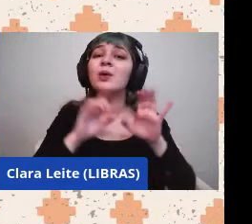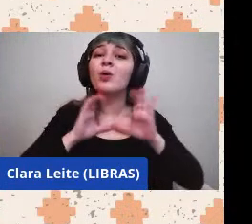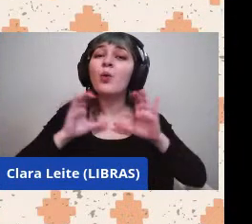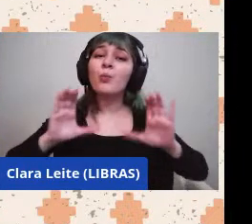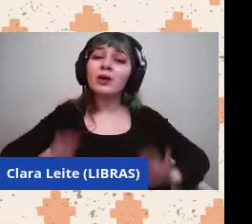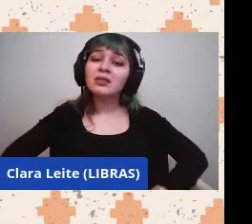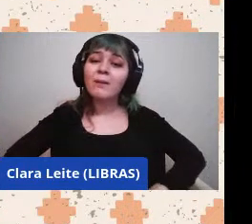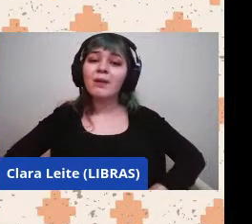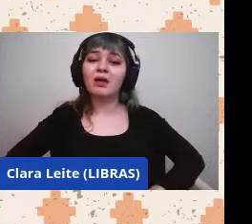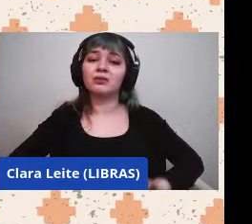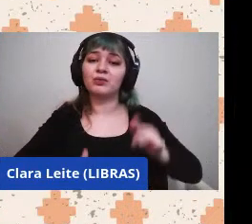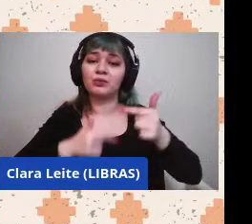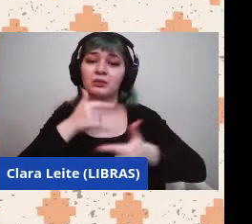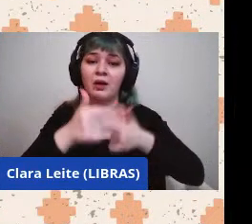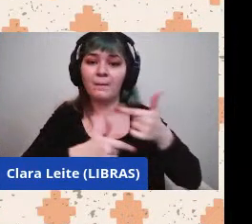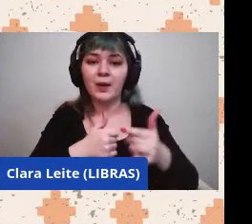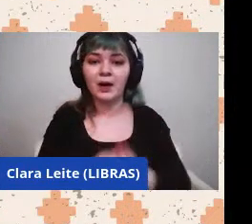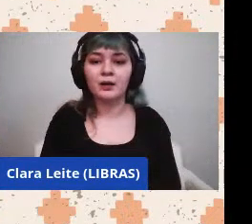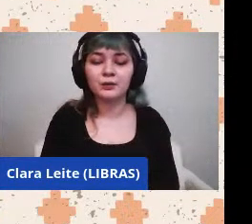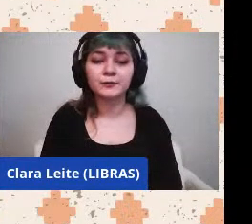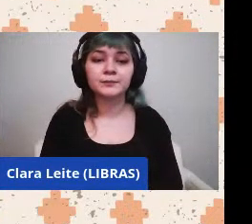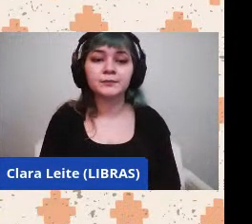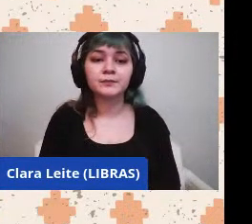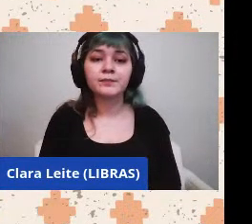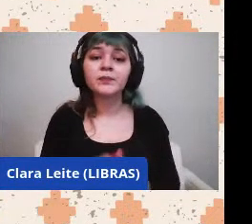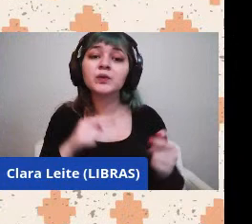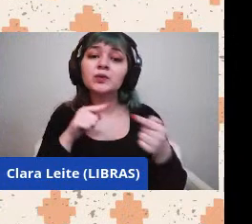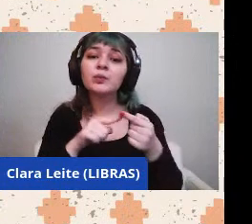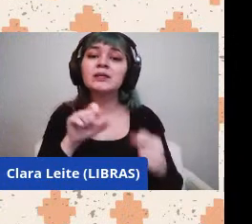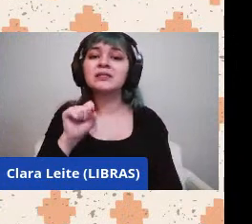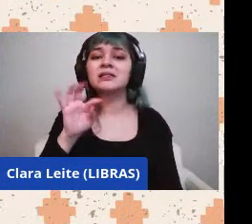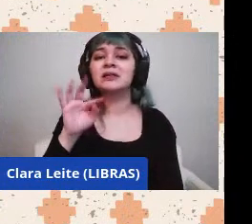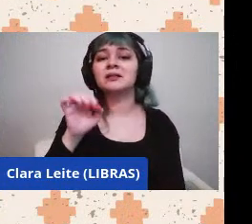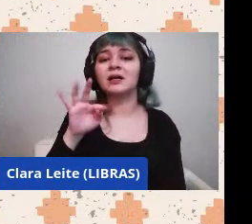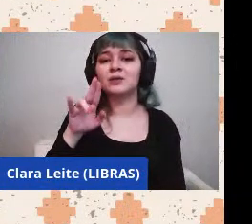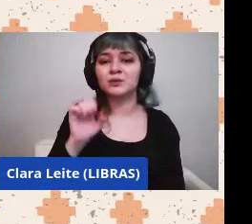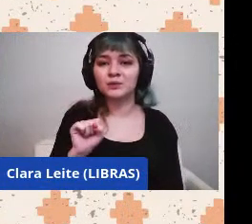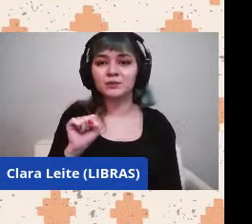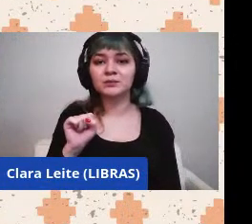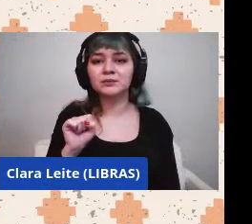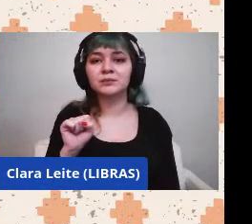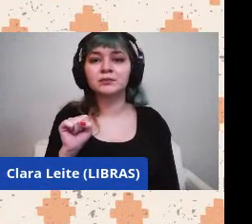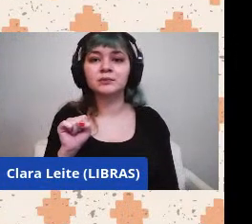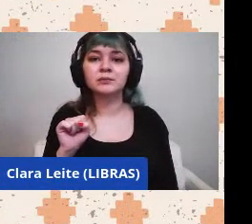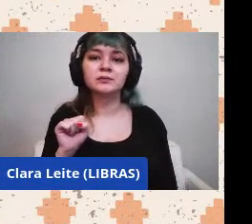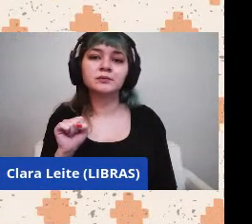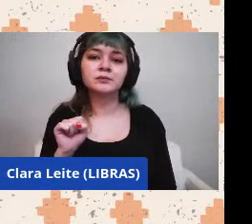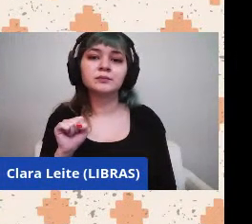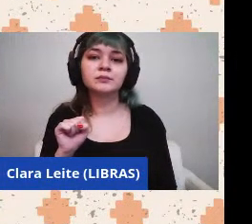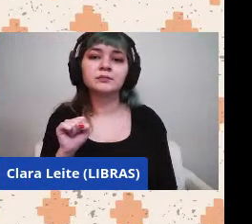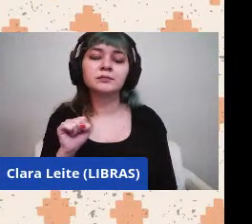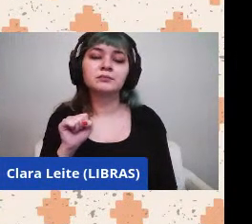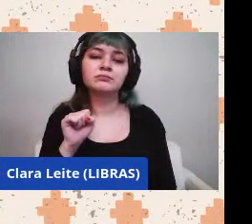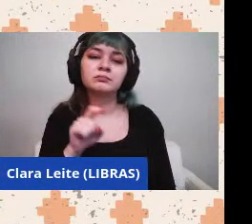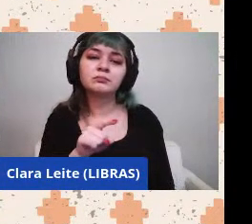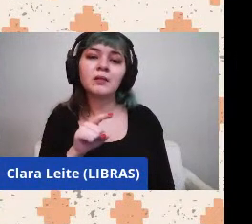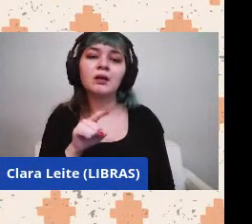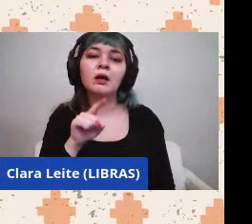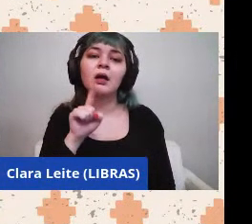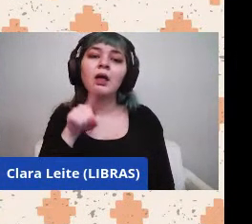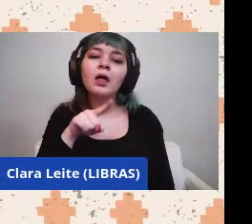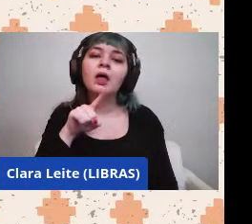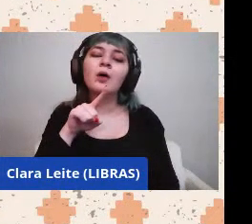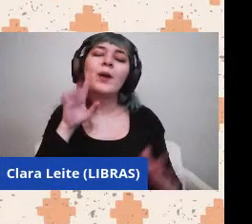that work meets the standards articulated. So that attestation, that checkoff, is an